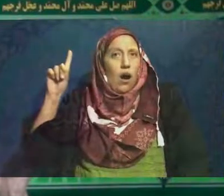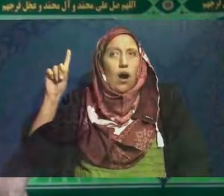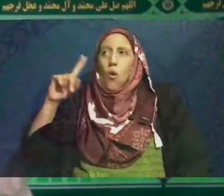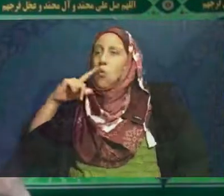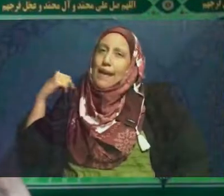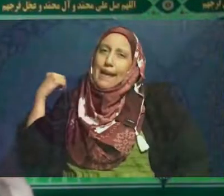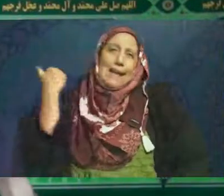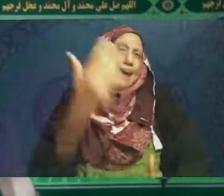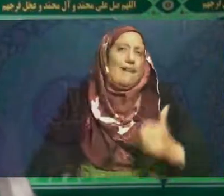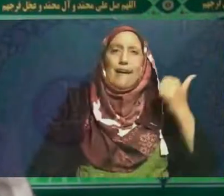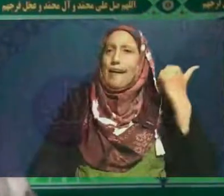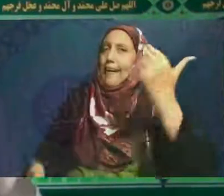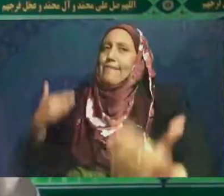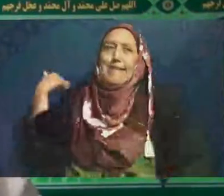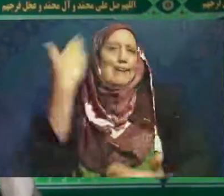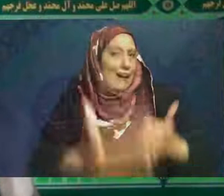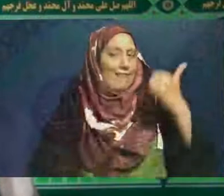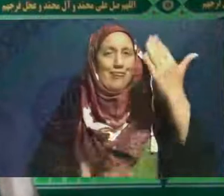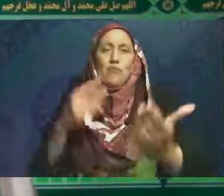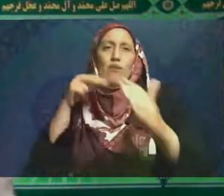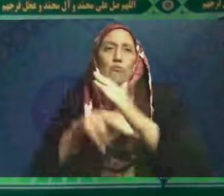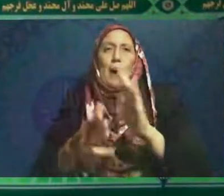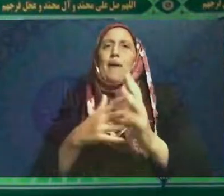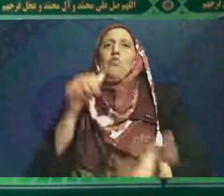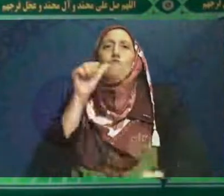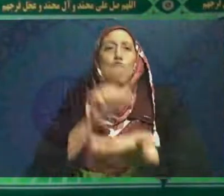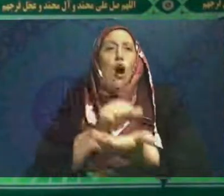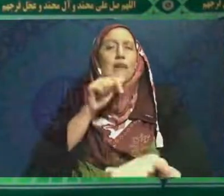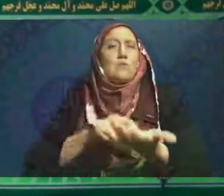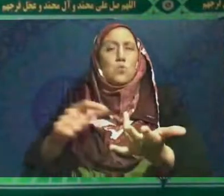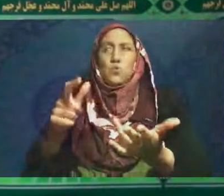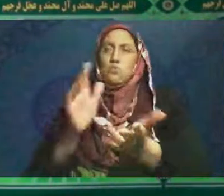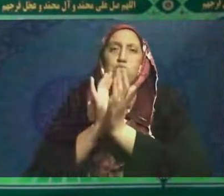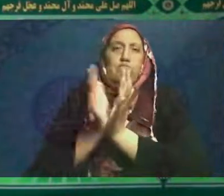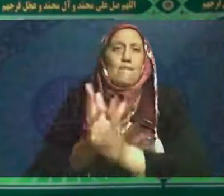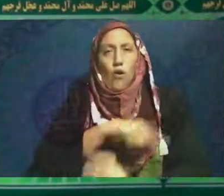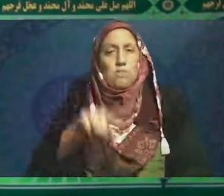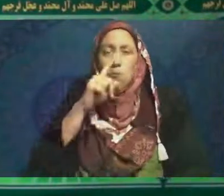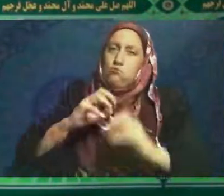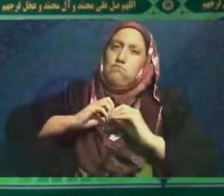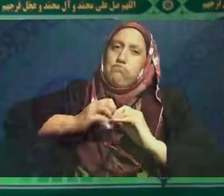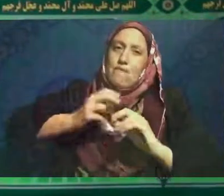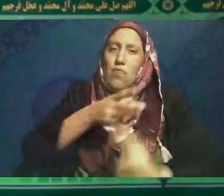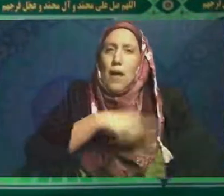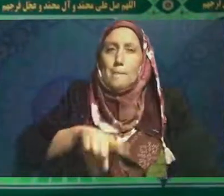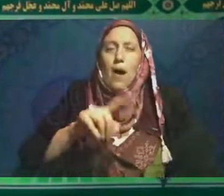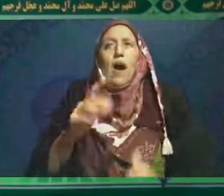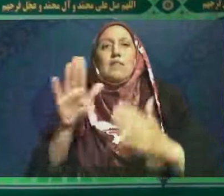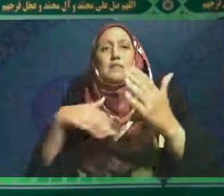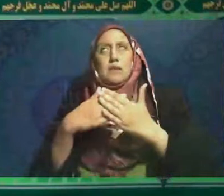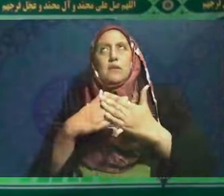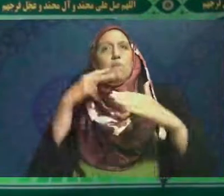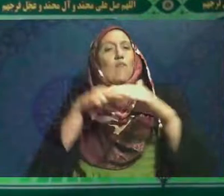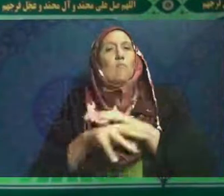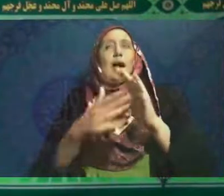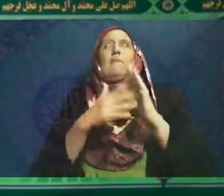given to the Holy Prophet, the praise status is for that position. At the same time, intercession in the hereafter, it means some who've